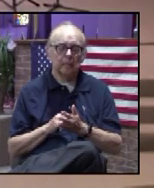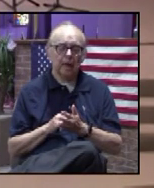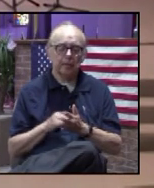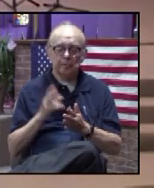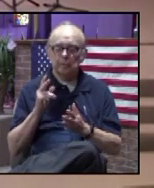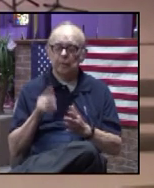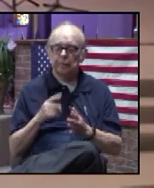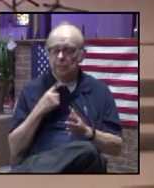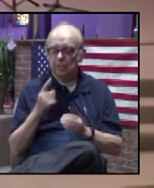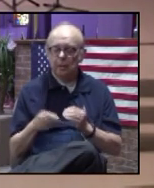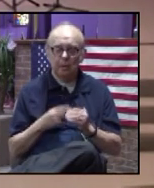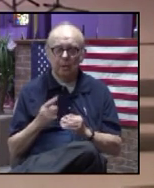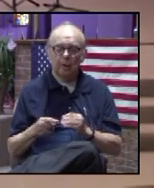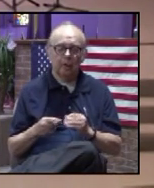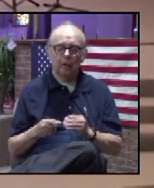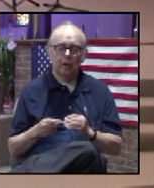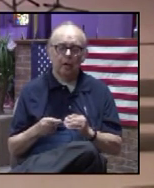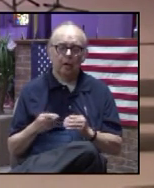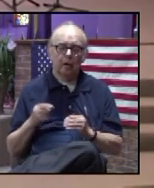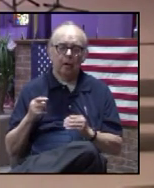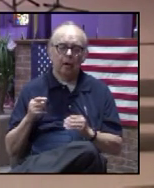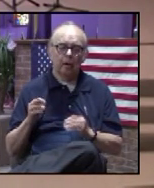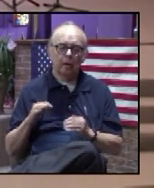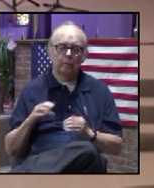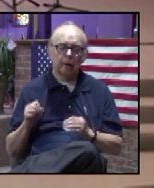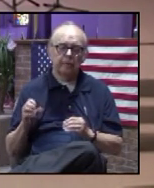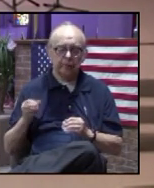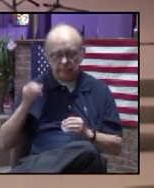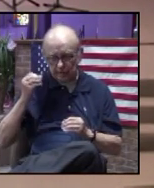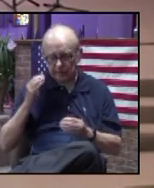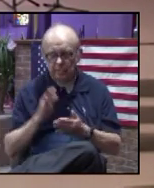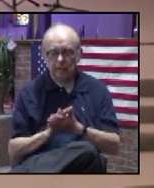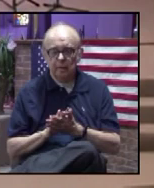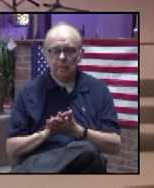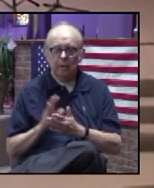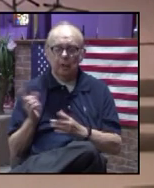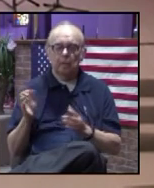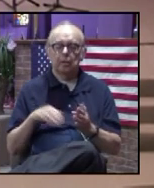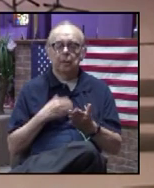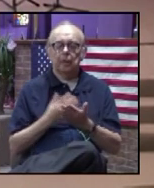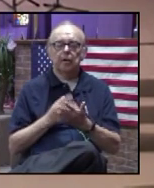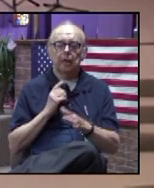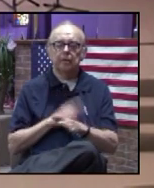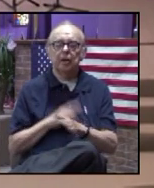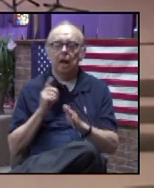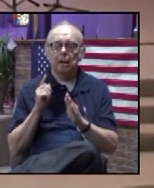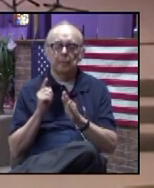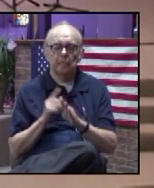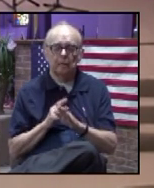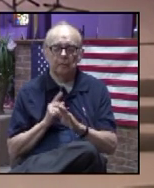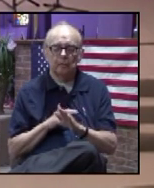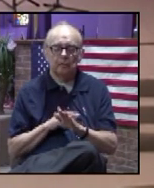talks about, and it's called a crisis of belief. That you're going to come to a moment in time